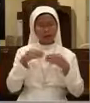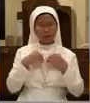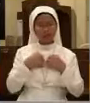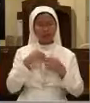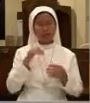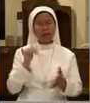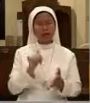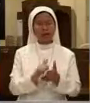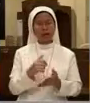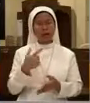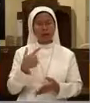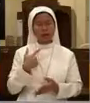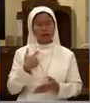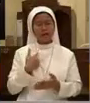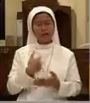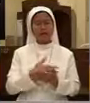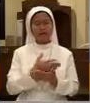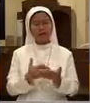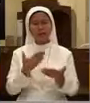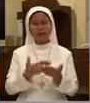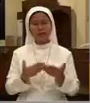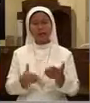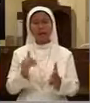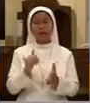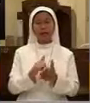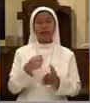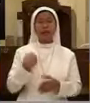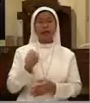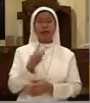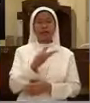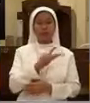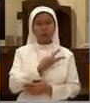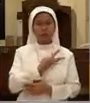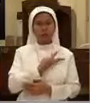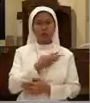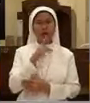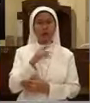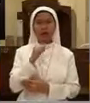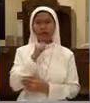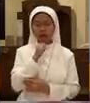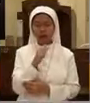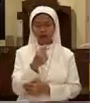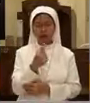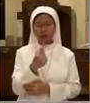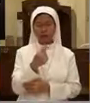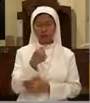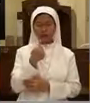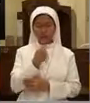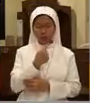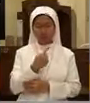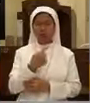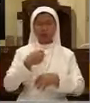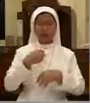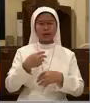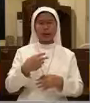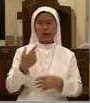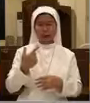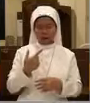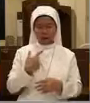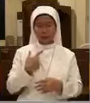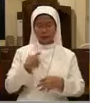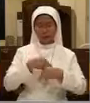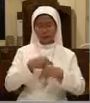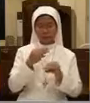bagay na hindi tayo ang gumawa kundi ibinigay sa atin.